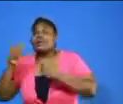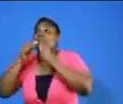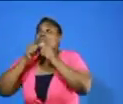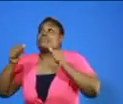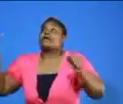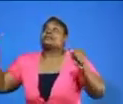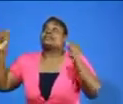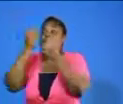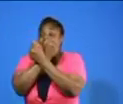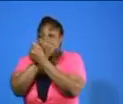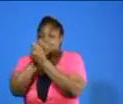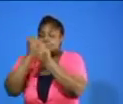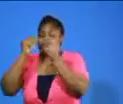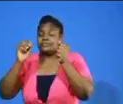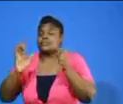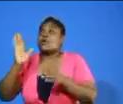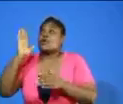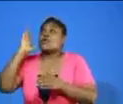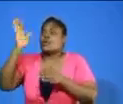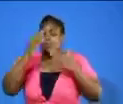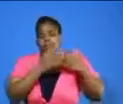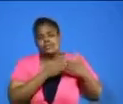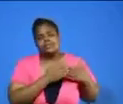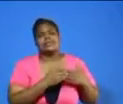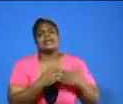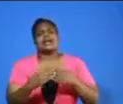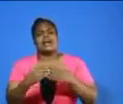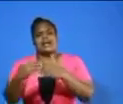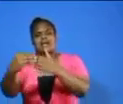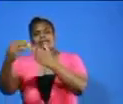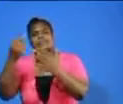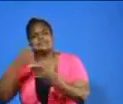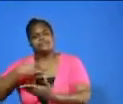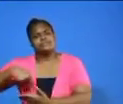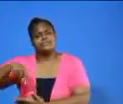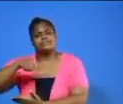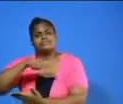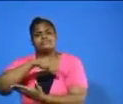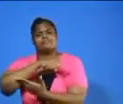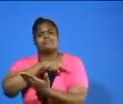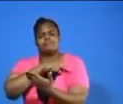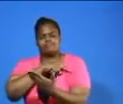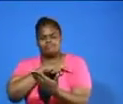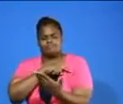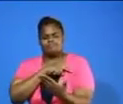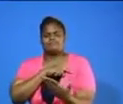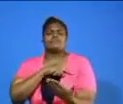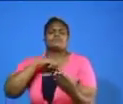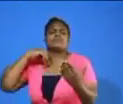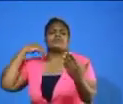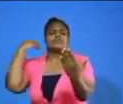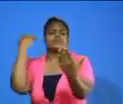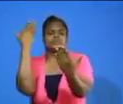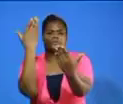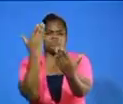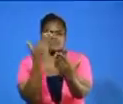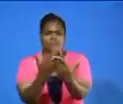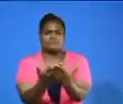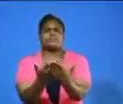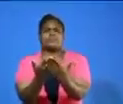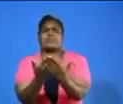Savior, thou wilt guide us till we reach